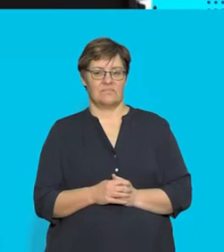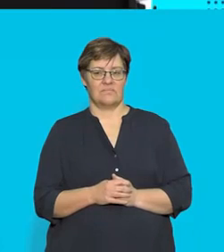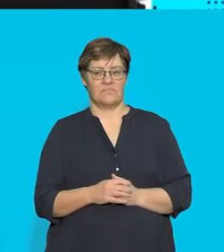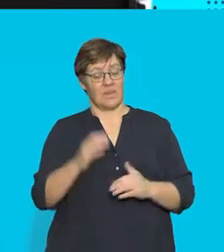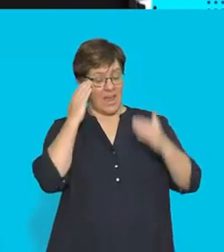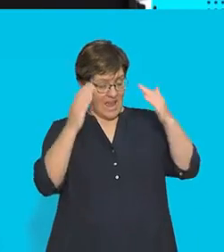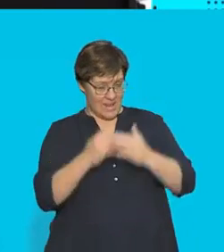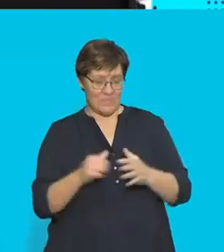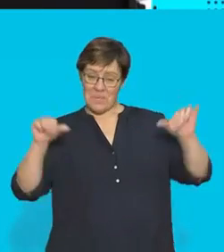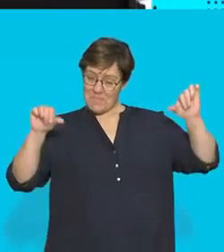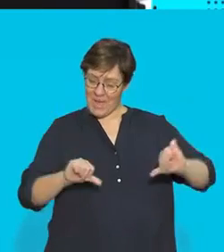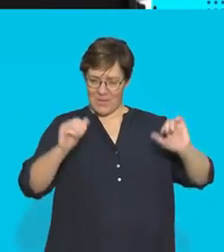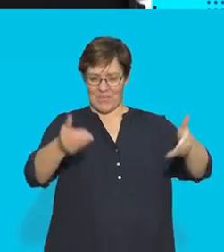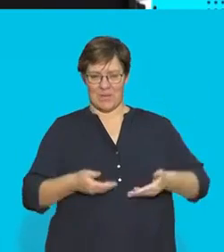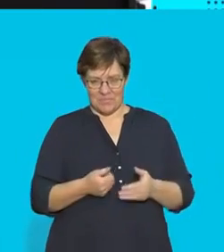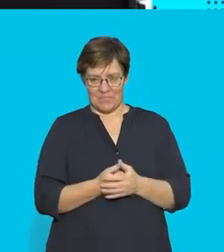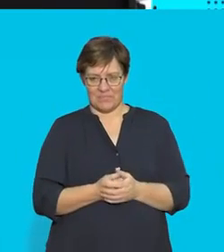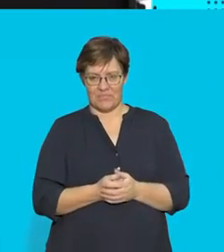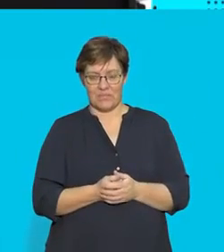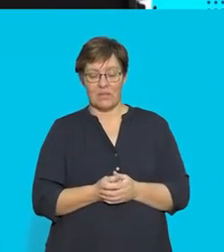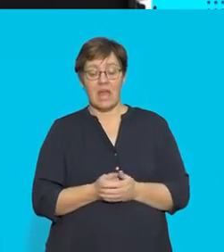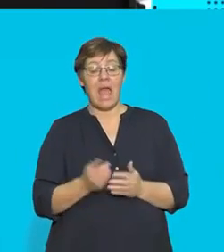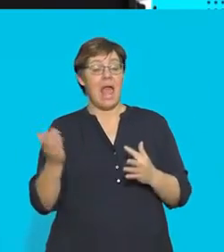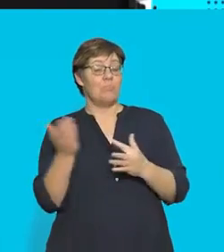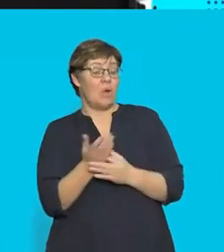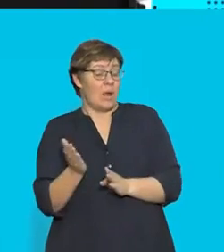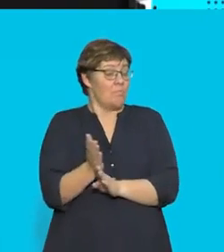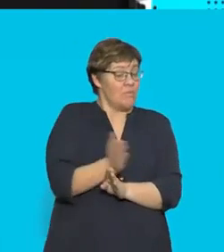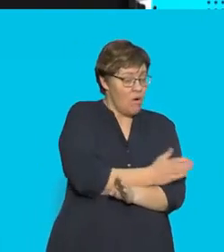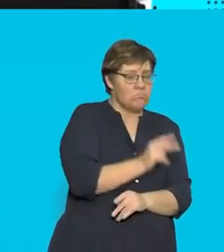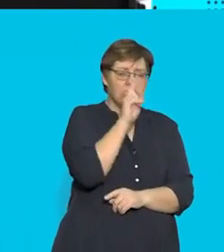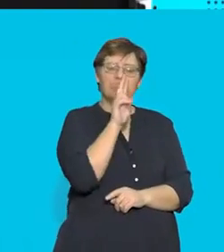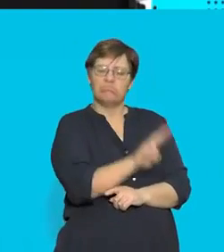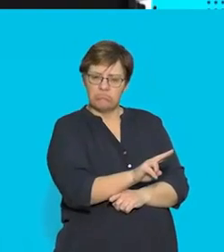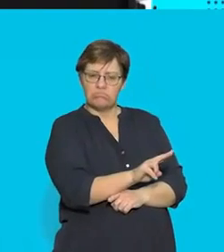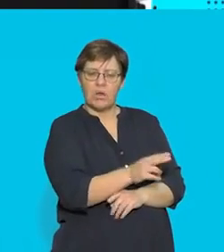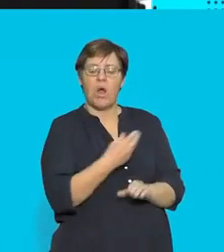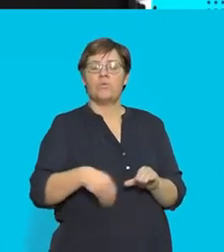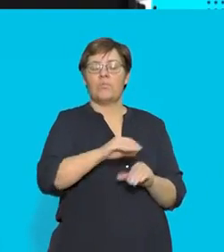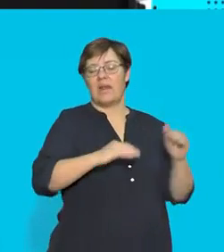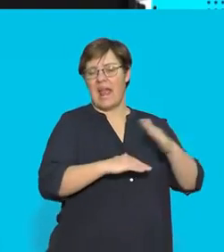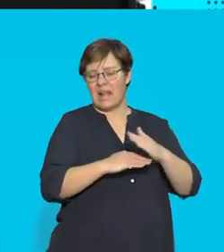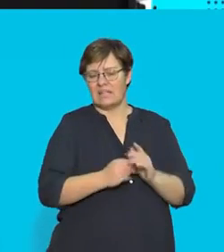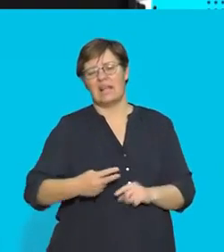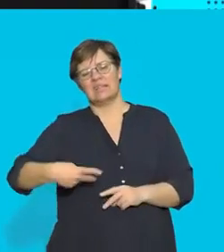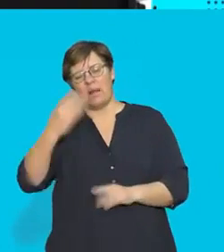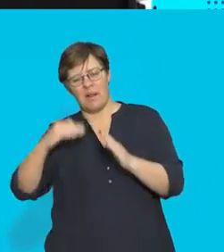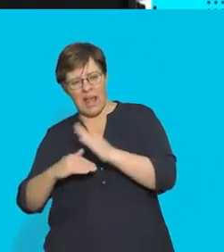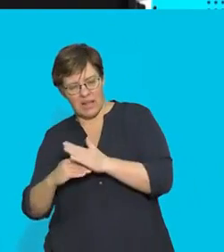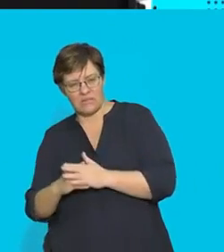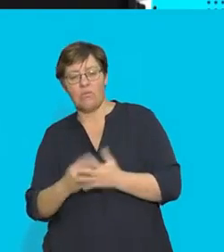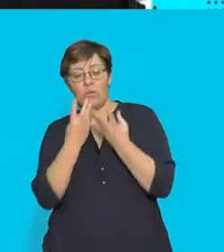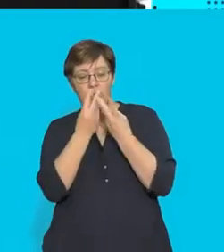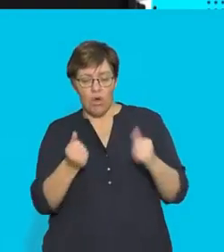Hi, welcome back. Before the air break, we were looking at using compound angles and double angles to solve 3D